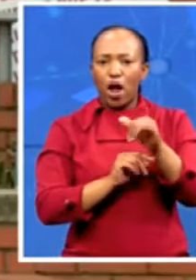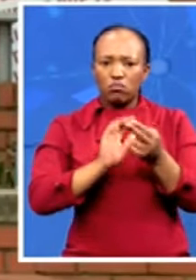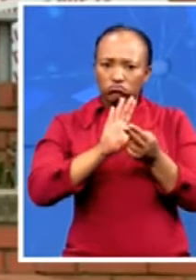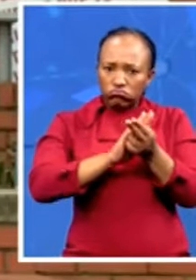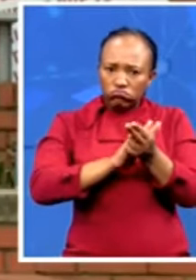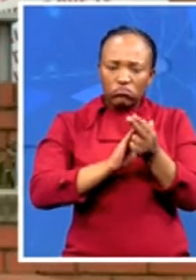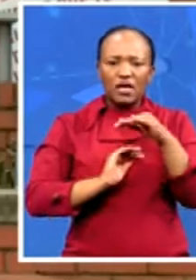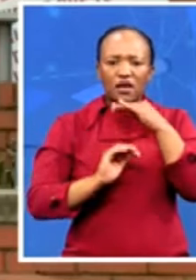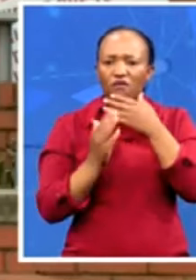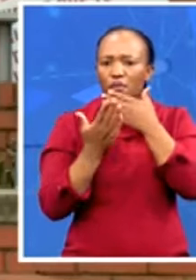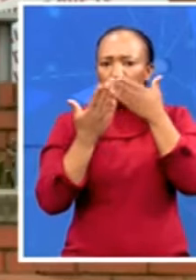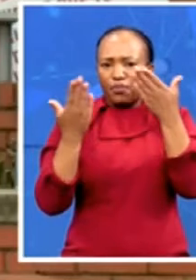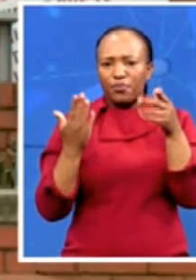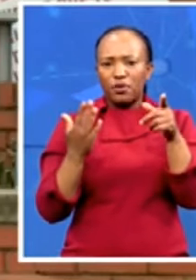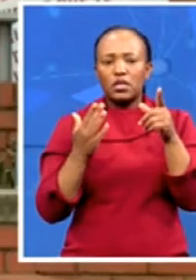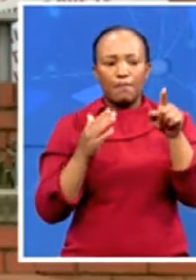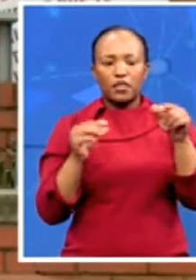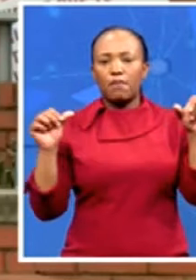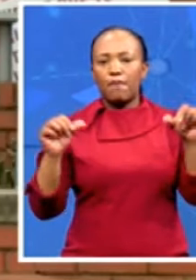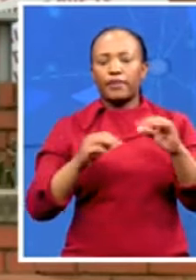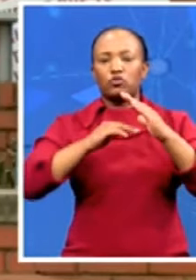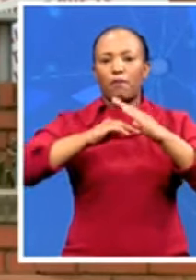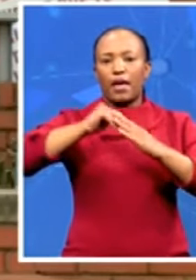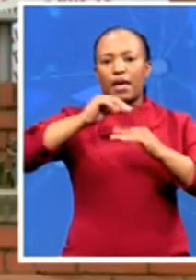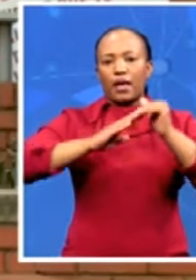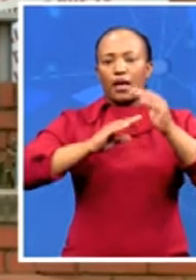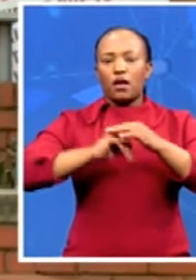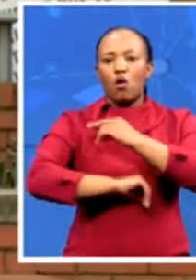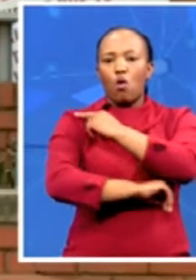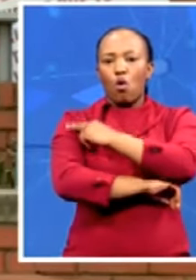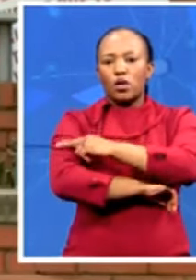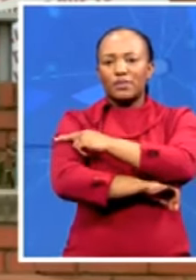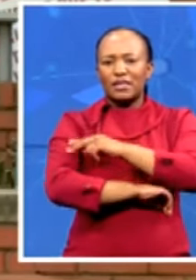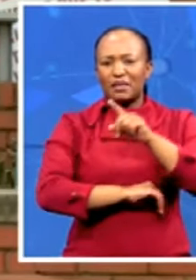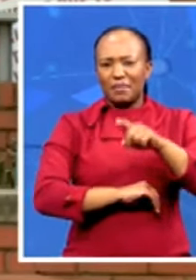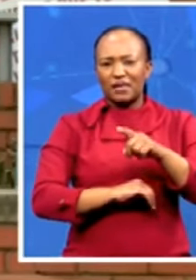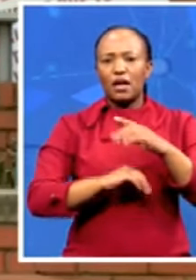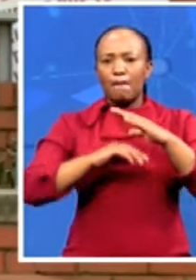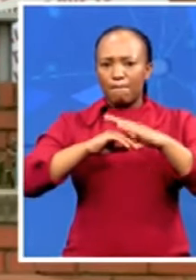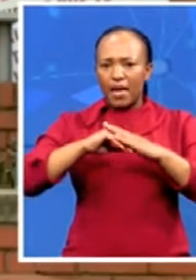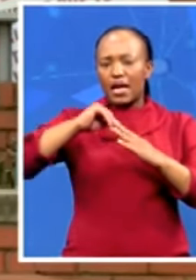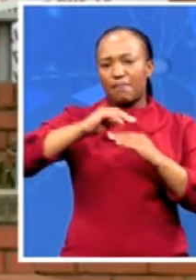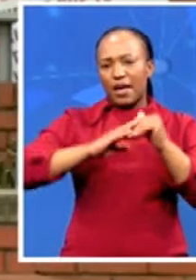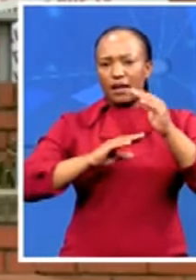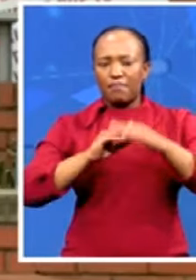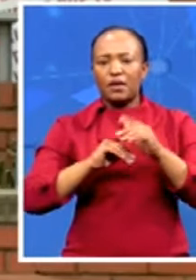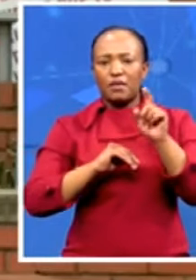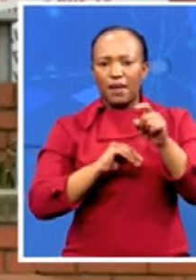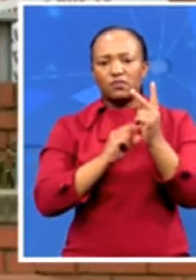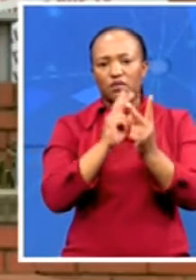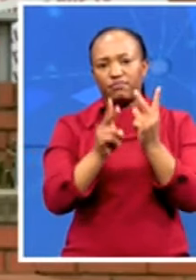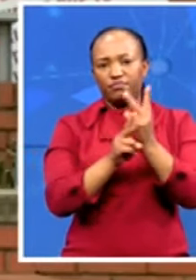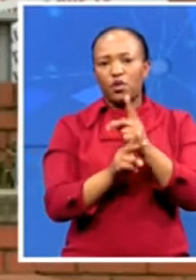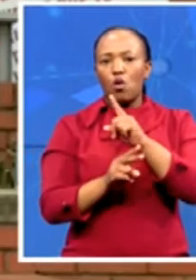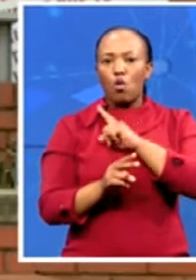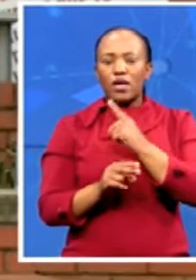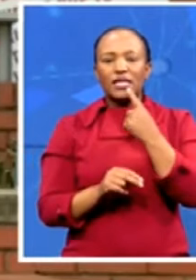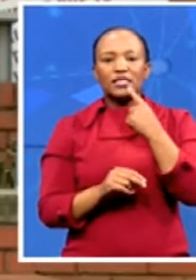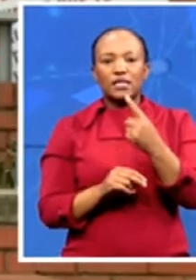parts of the hospital that still need to be rebuilt, and also the fact that they need to get more equipment, they need to get